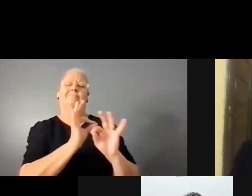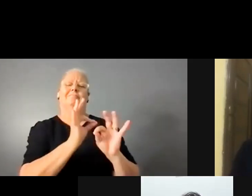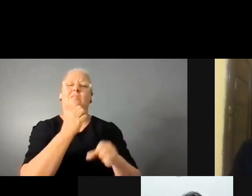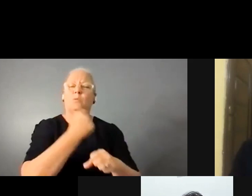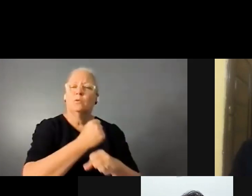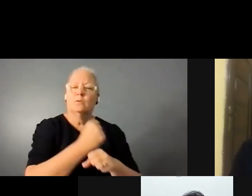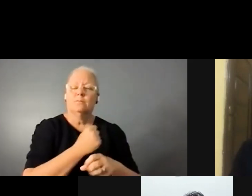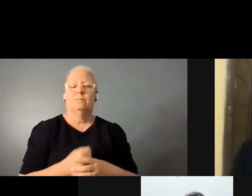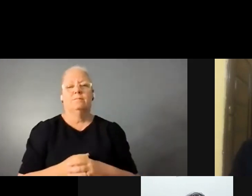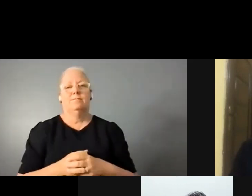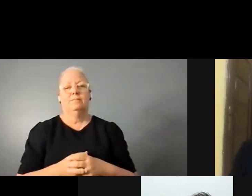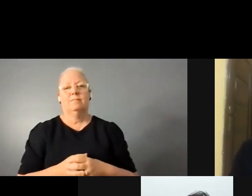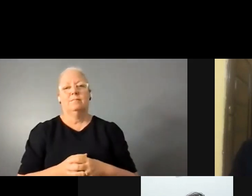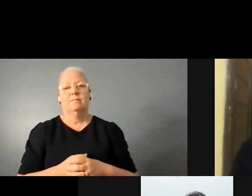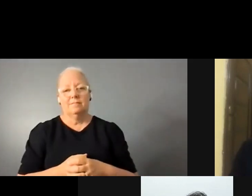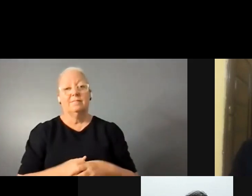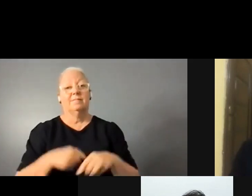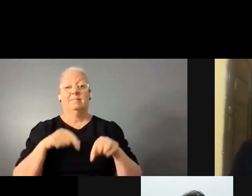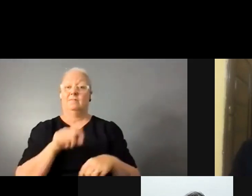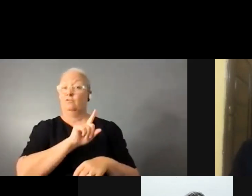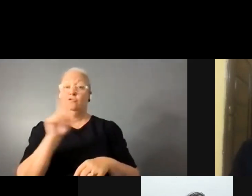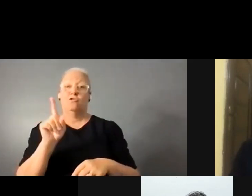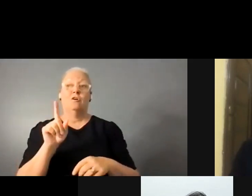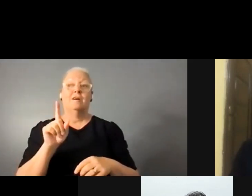especially that it wasn't easy to do that.